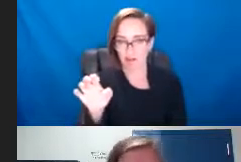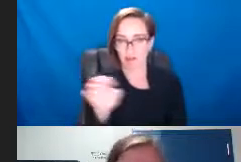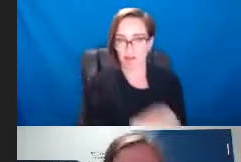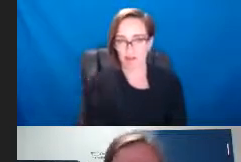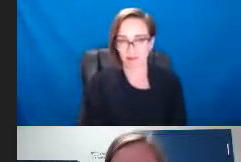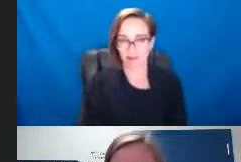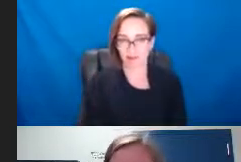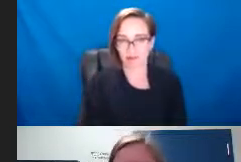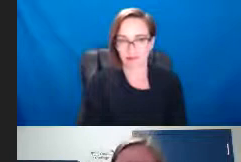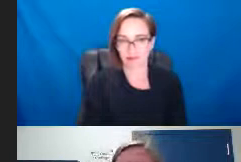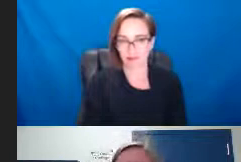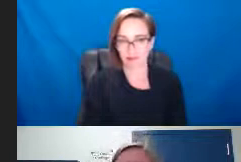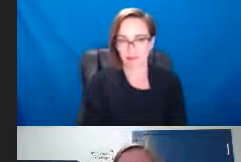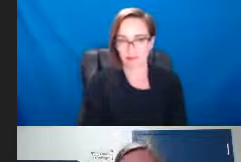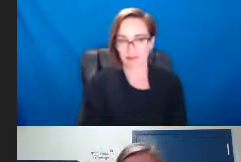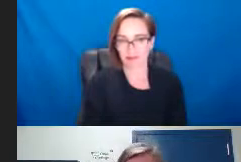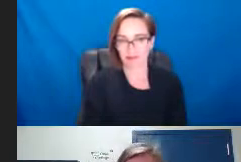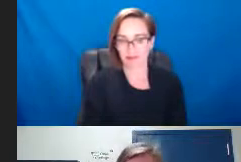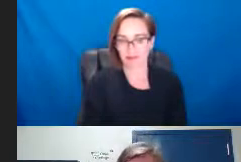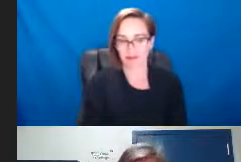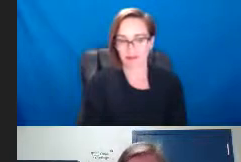Now, this